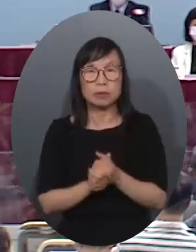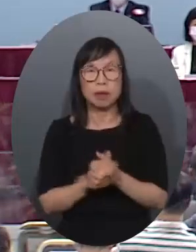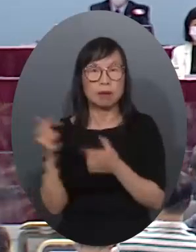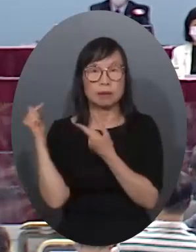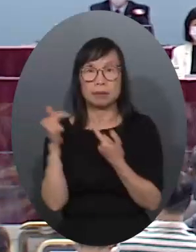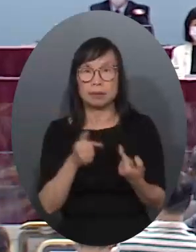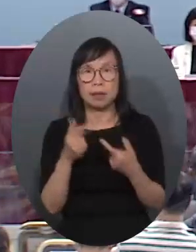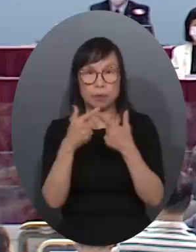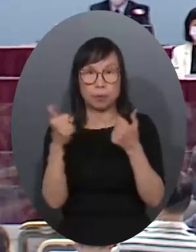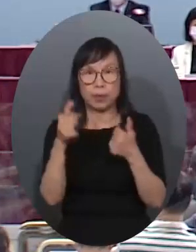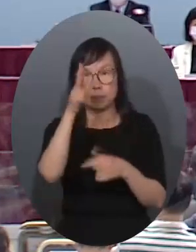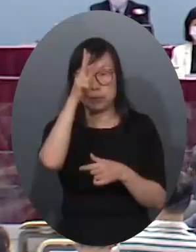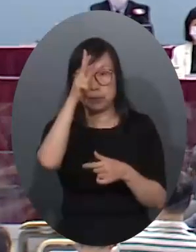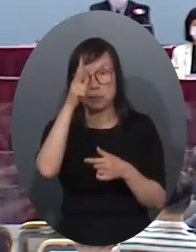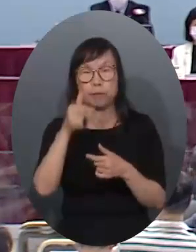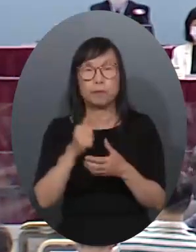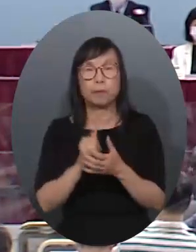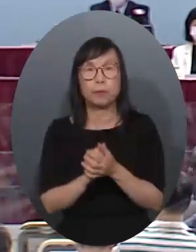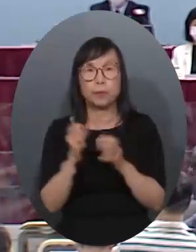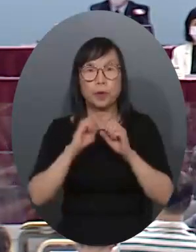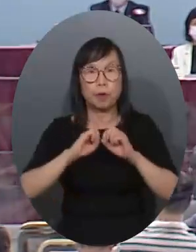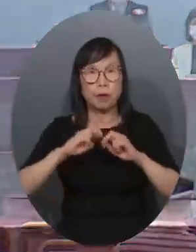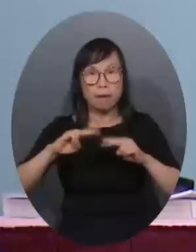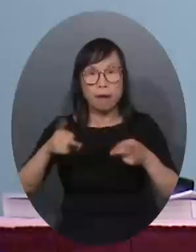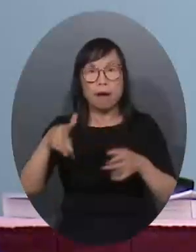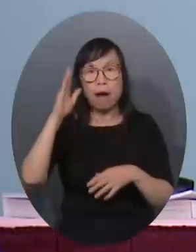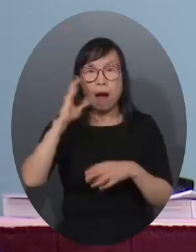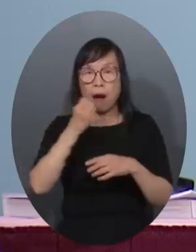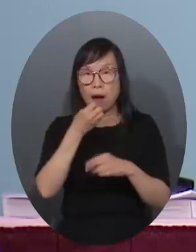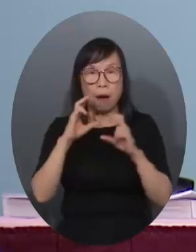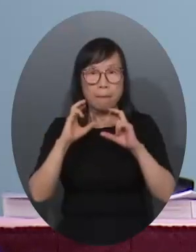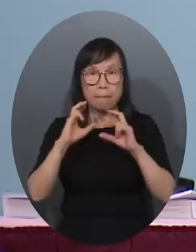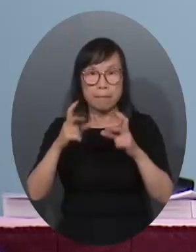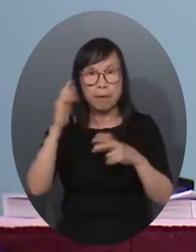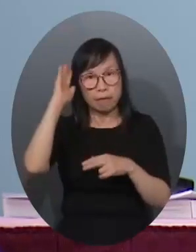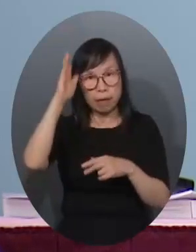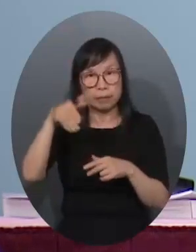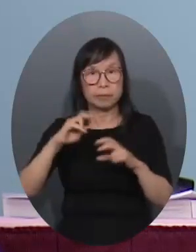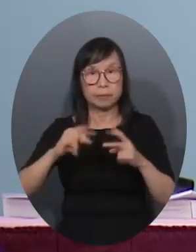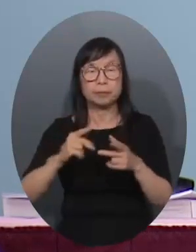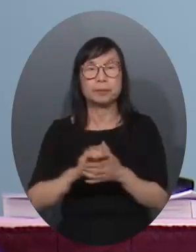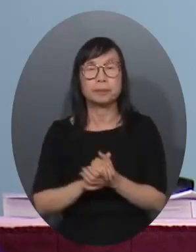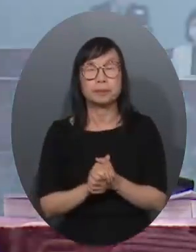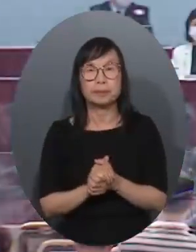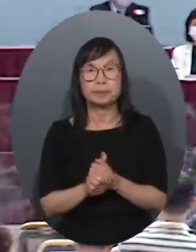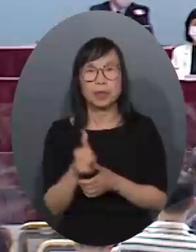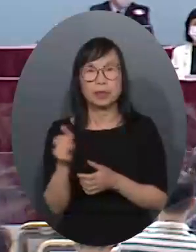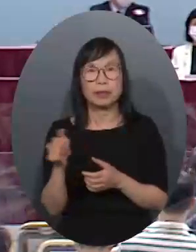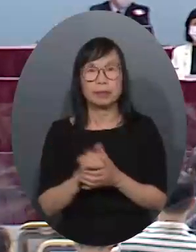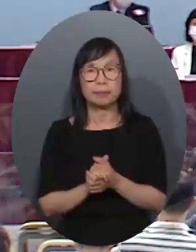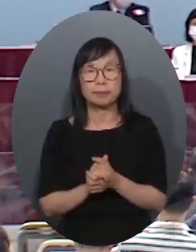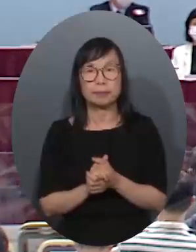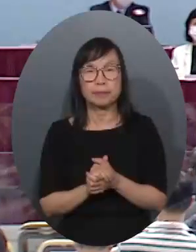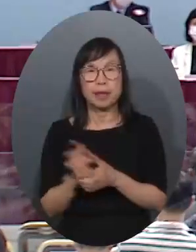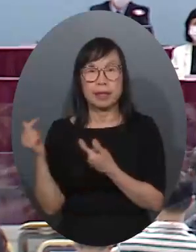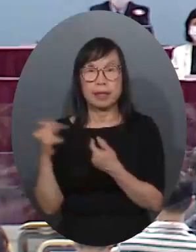these railway development projects to fruition. Thank you. Thank you. Thank you.